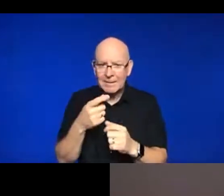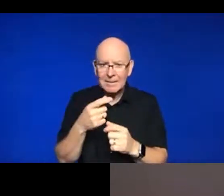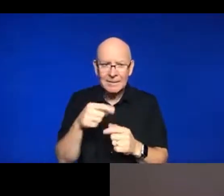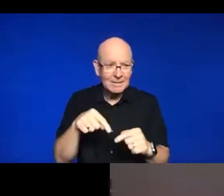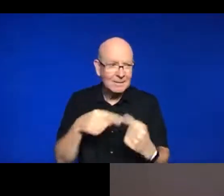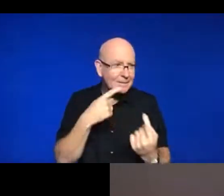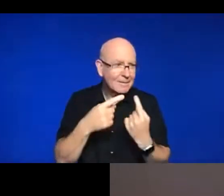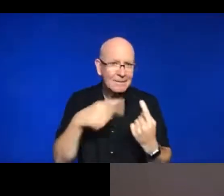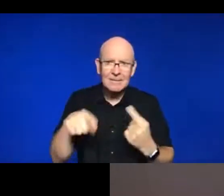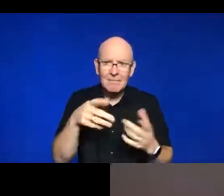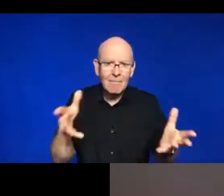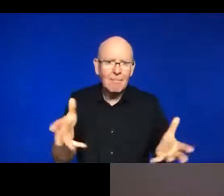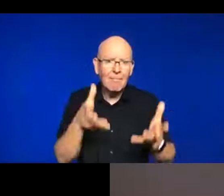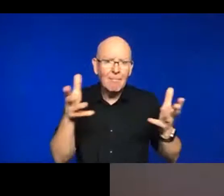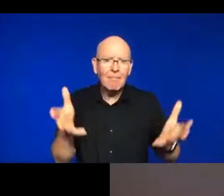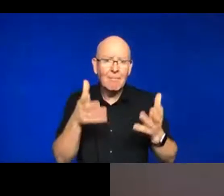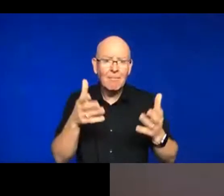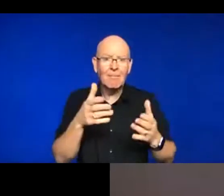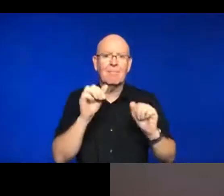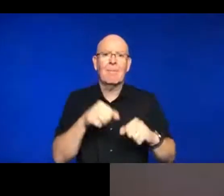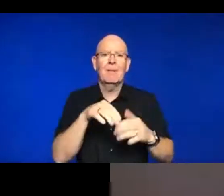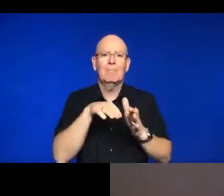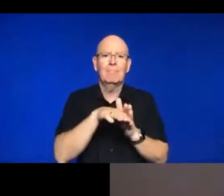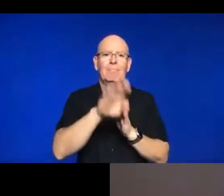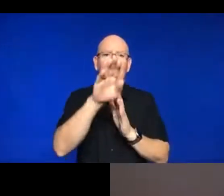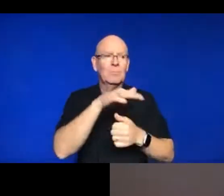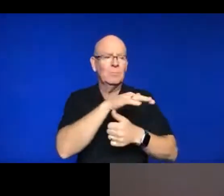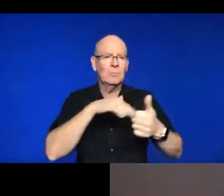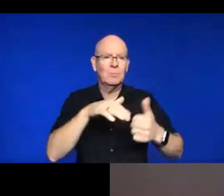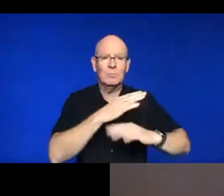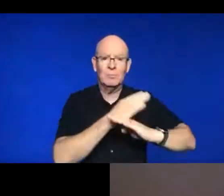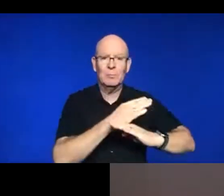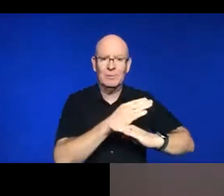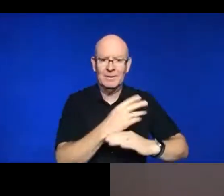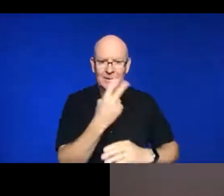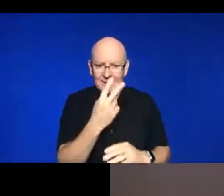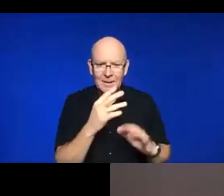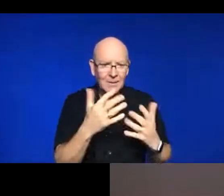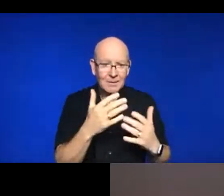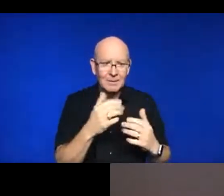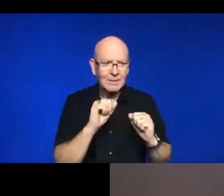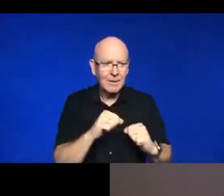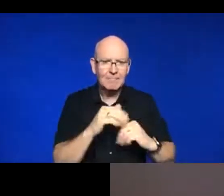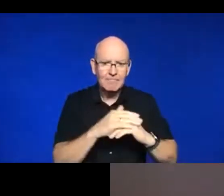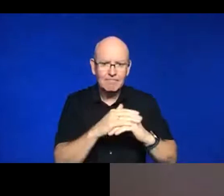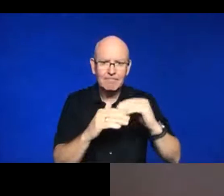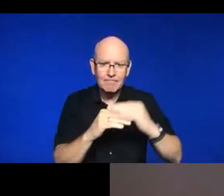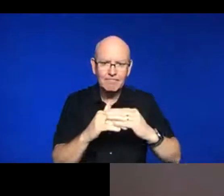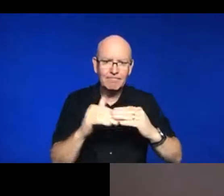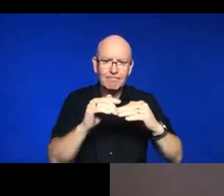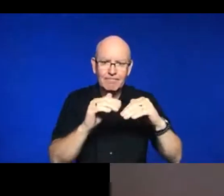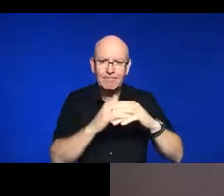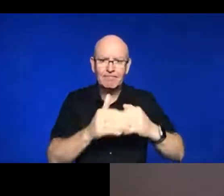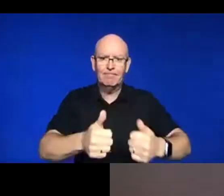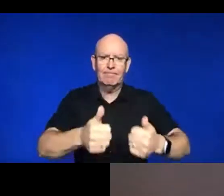So maybe it should not be cut there. I also believe that what was discussed about how